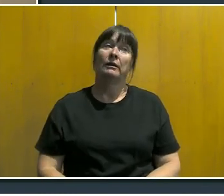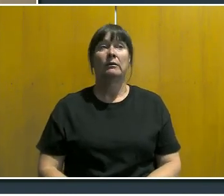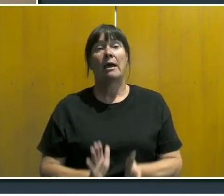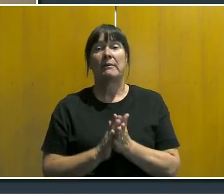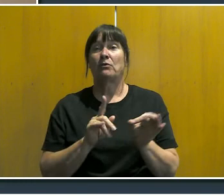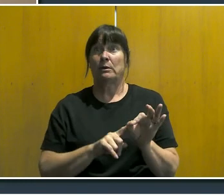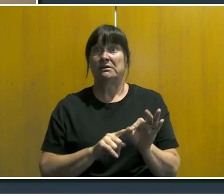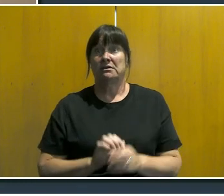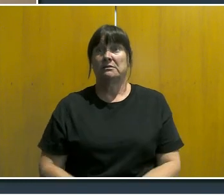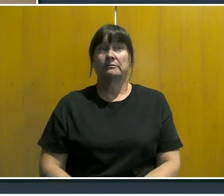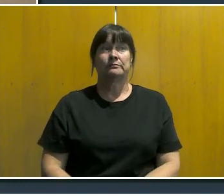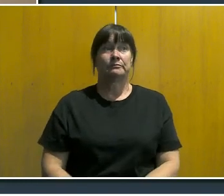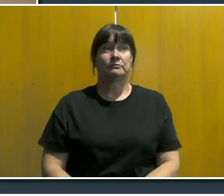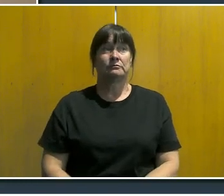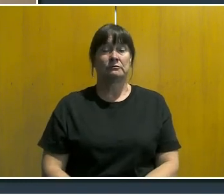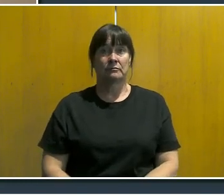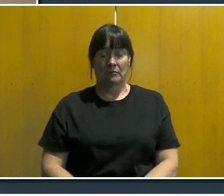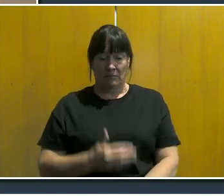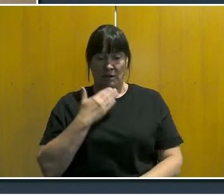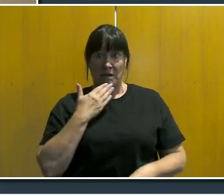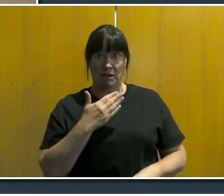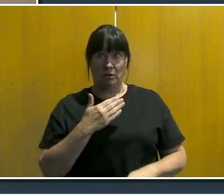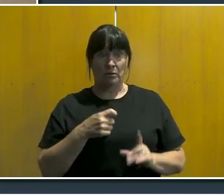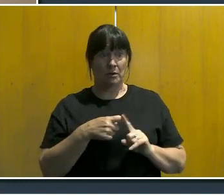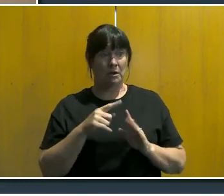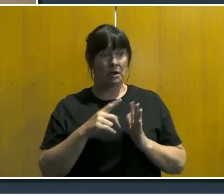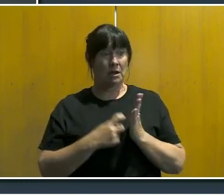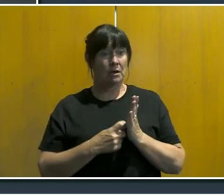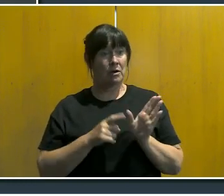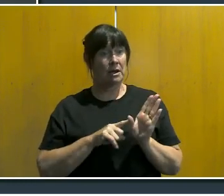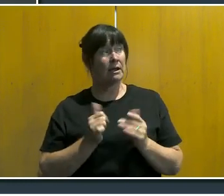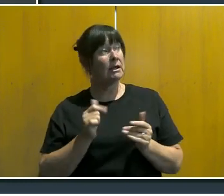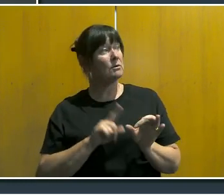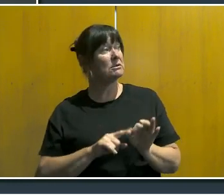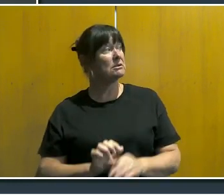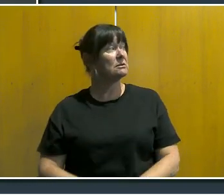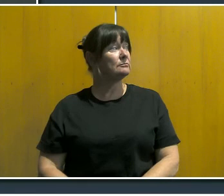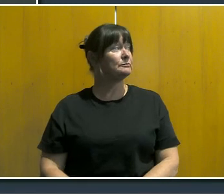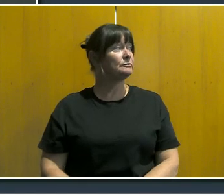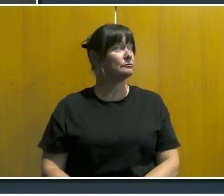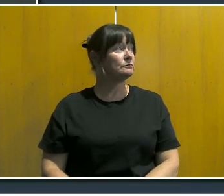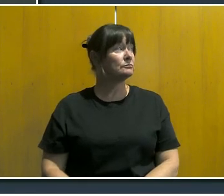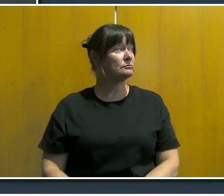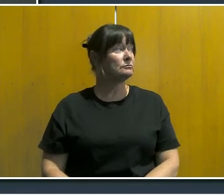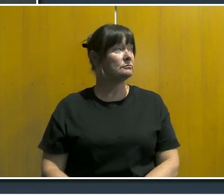councillors. Thank you very much, Kerry. Do we have any questions?